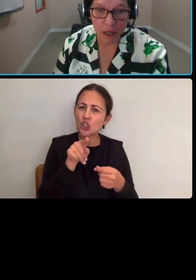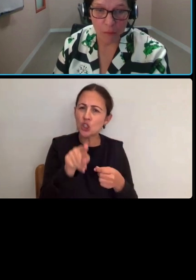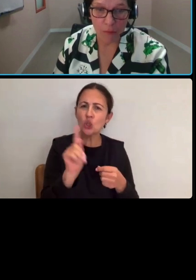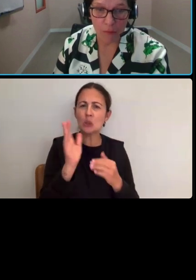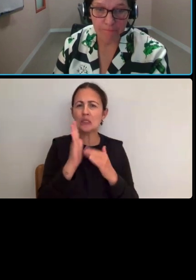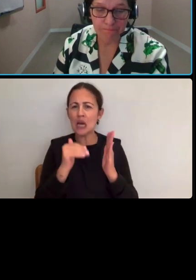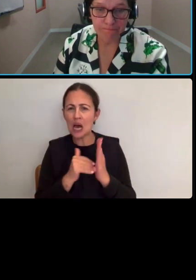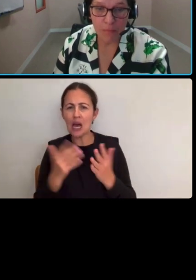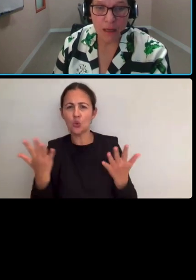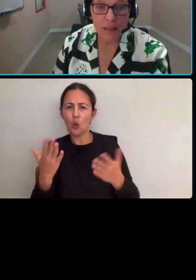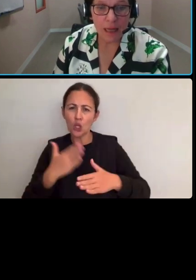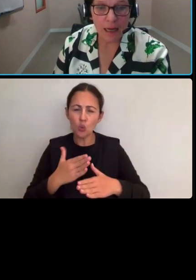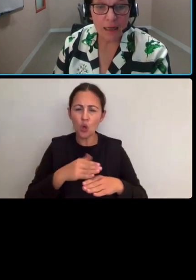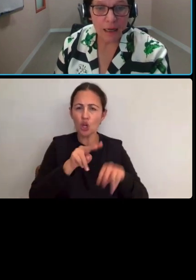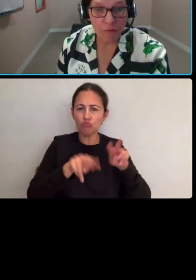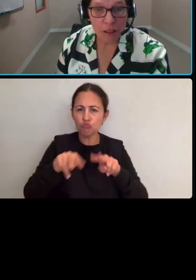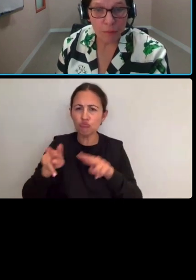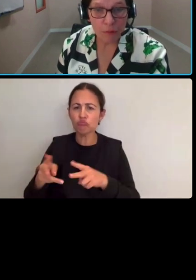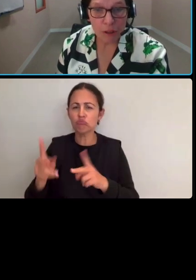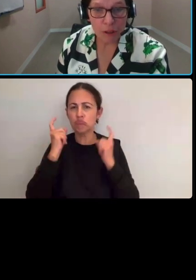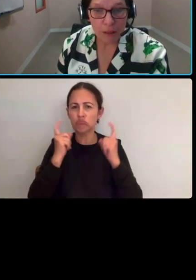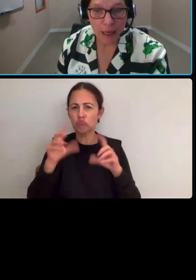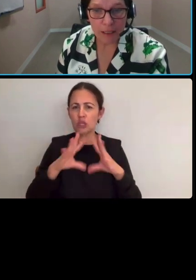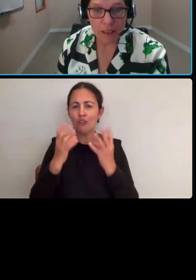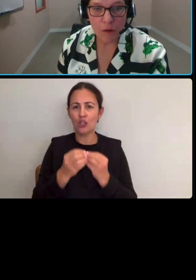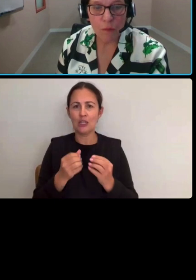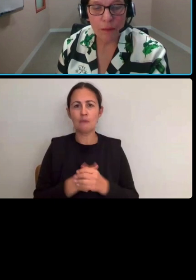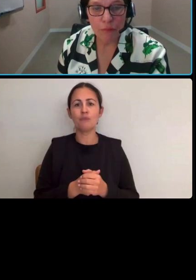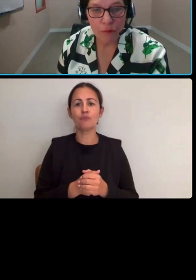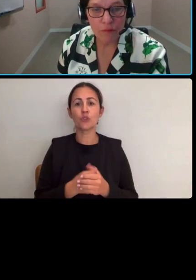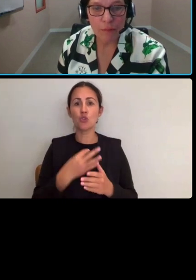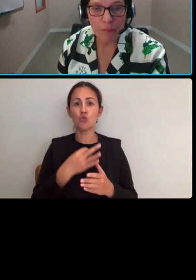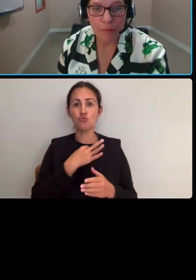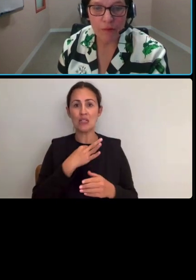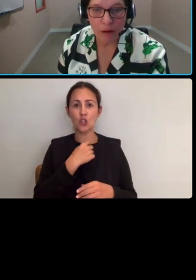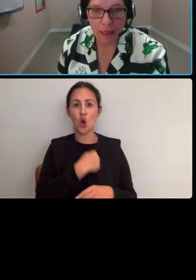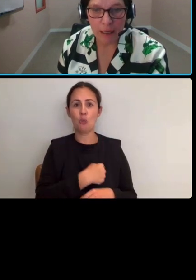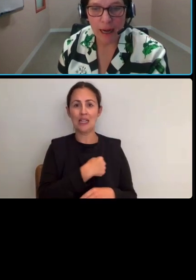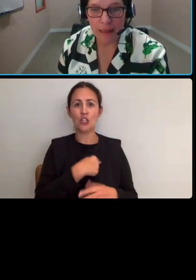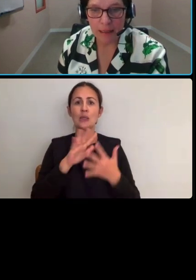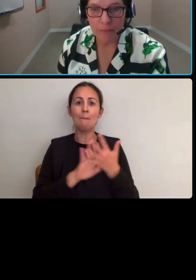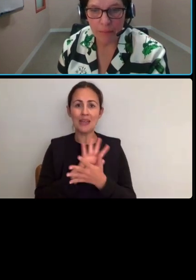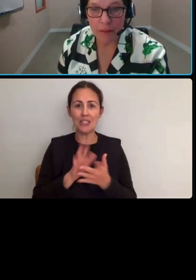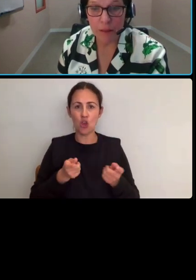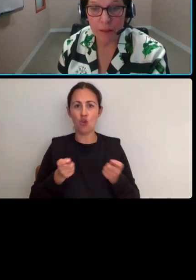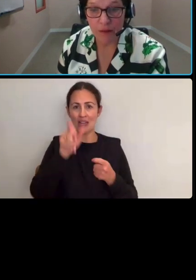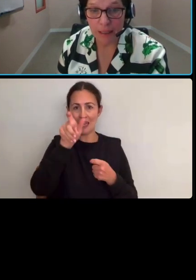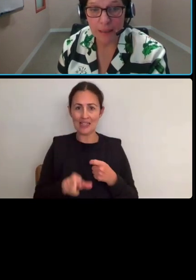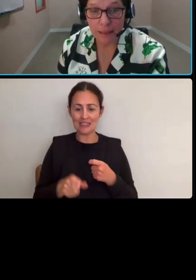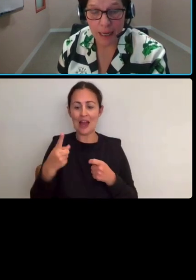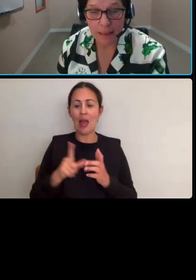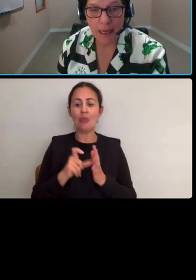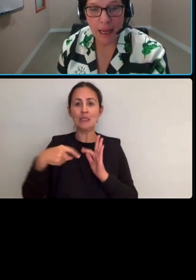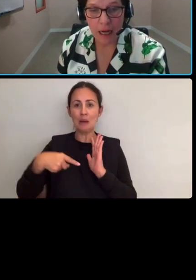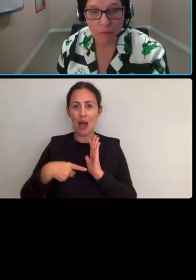setting in which they operate. Targeted and risk proportionate obligations will improve the ability of the regulator and the department to